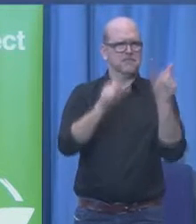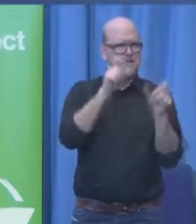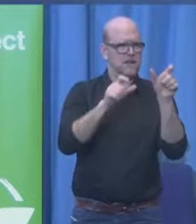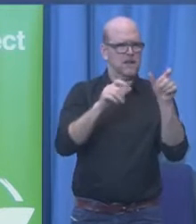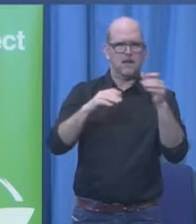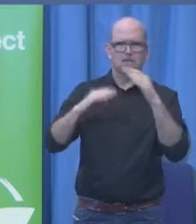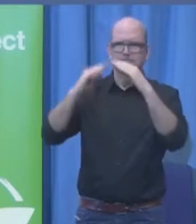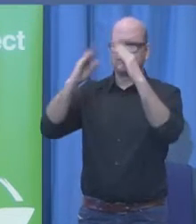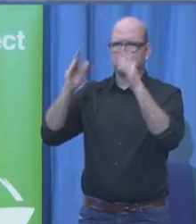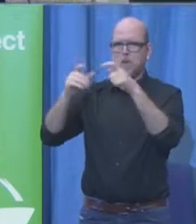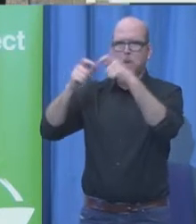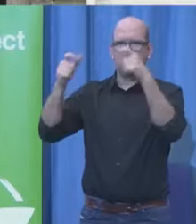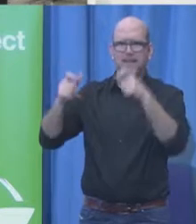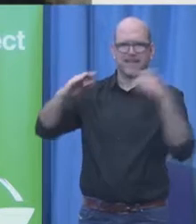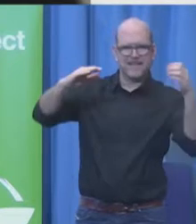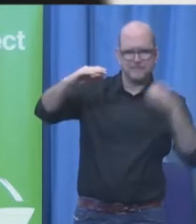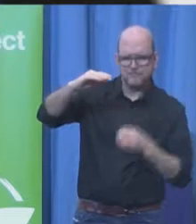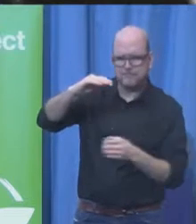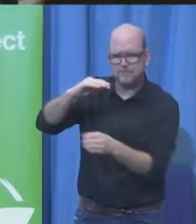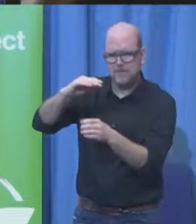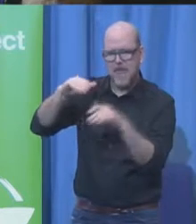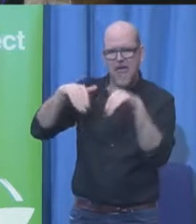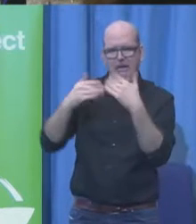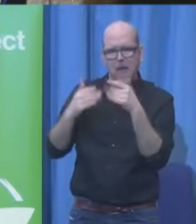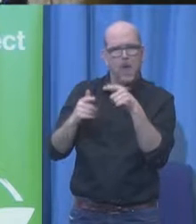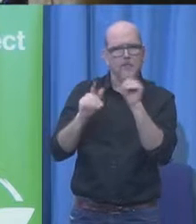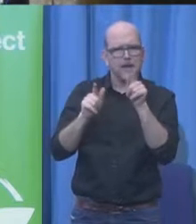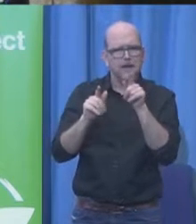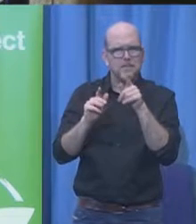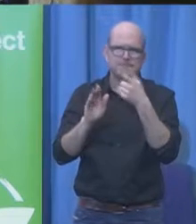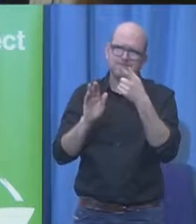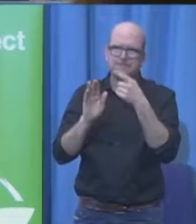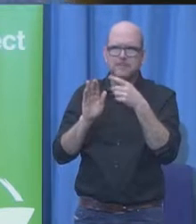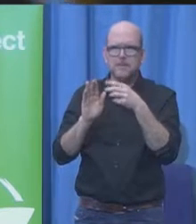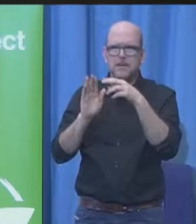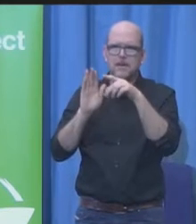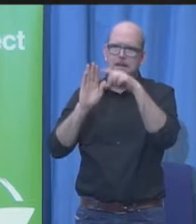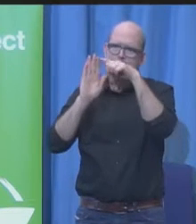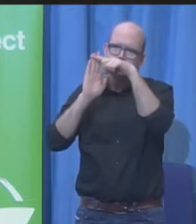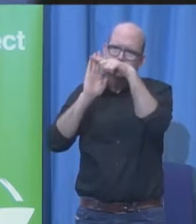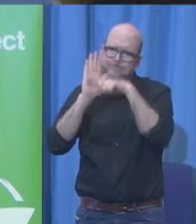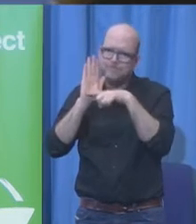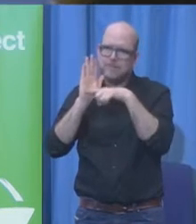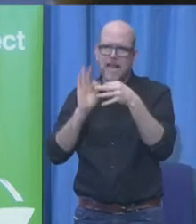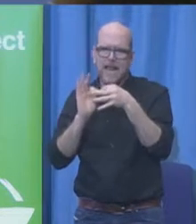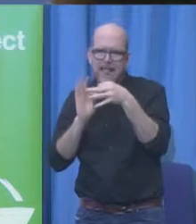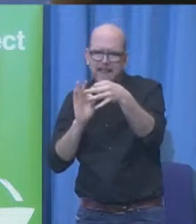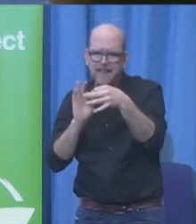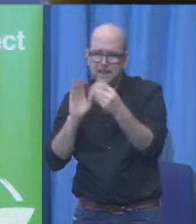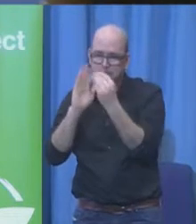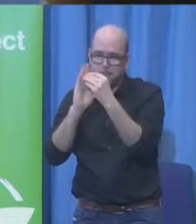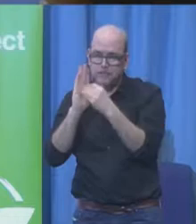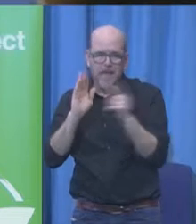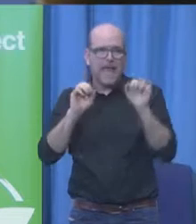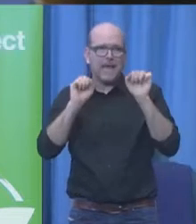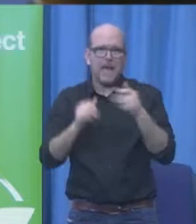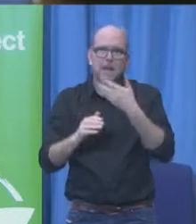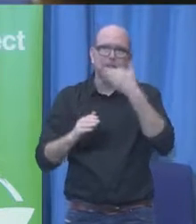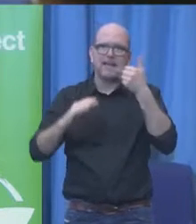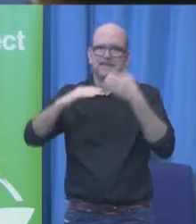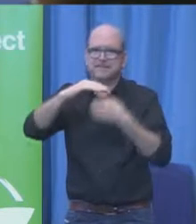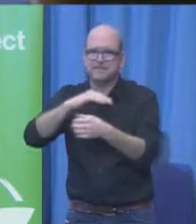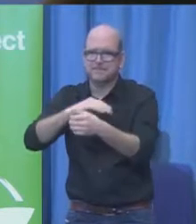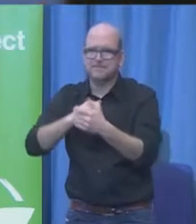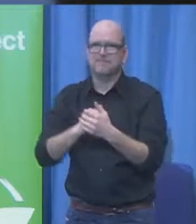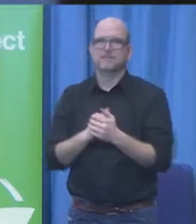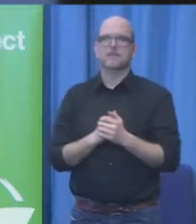48 nominations from all around the world, and 11 policies will be awarded tomorrow. But I won't talk